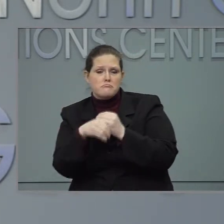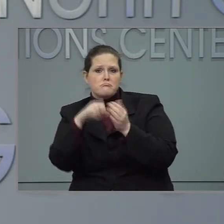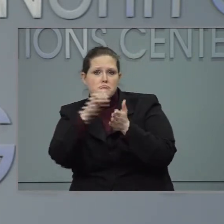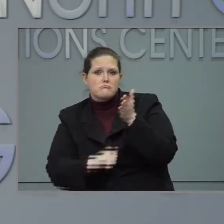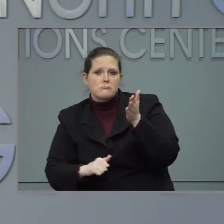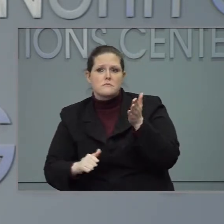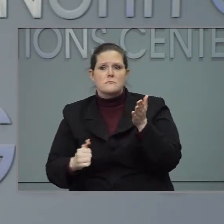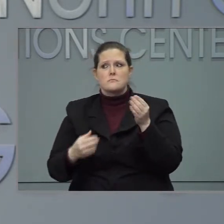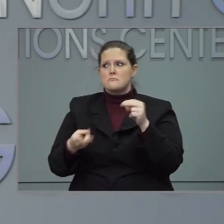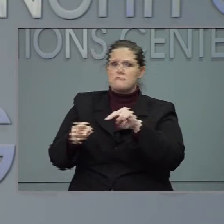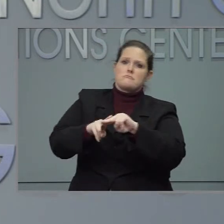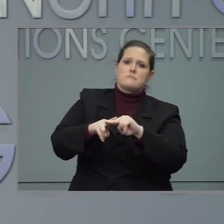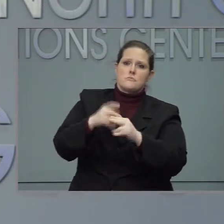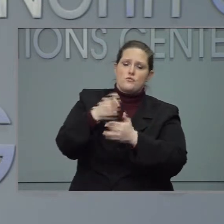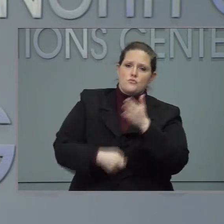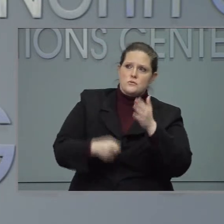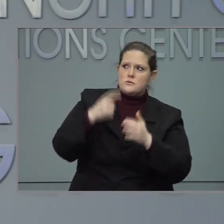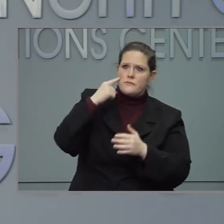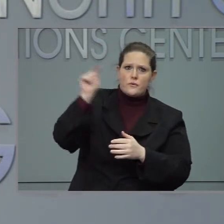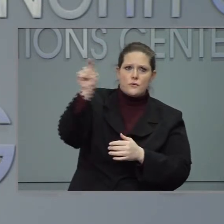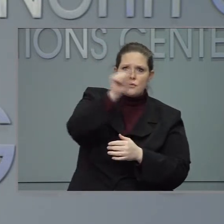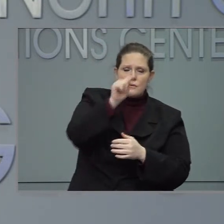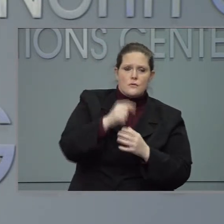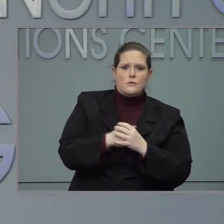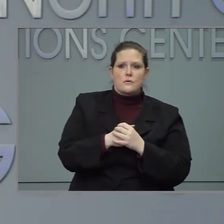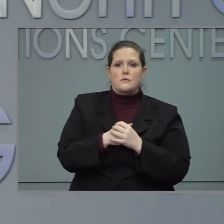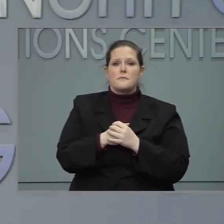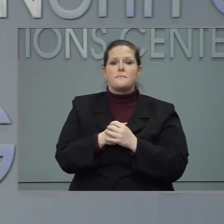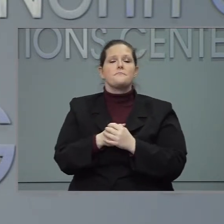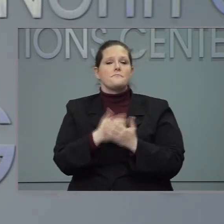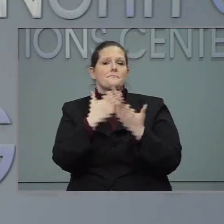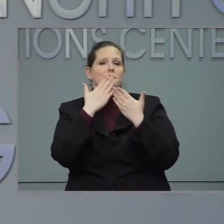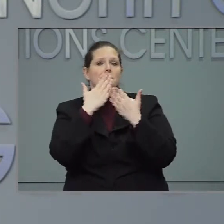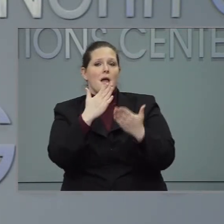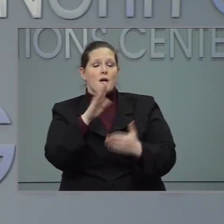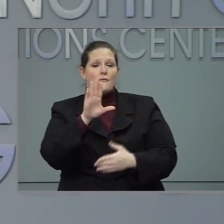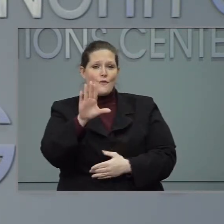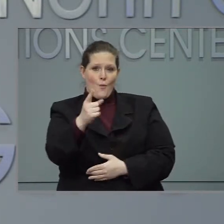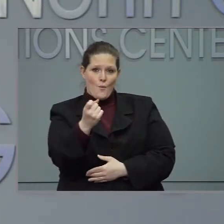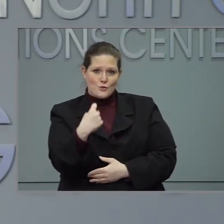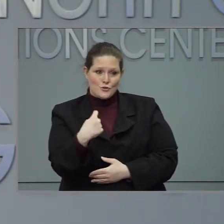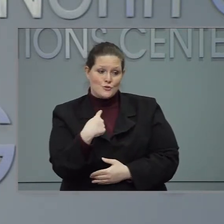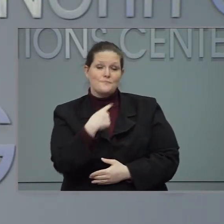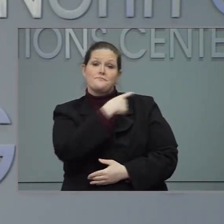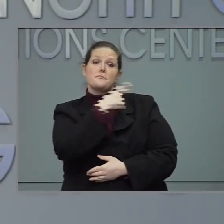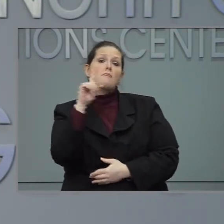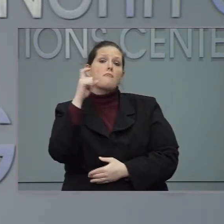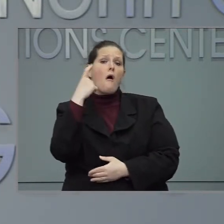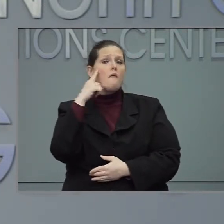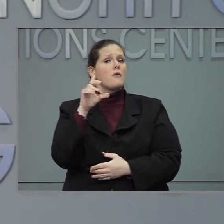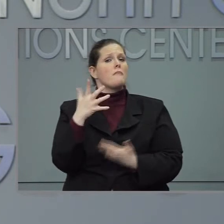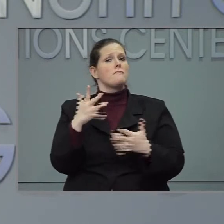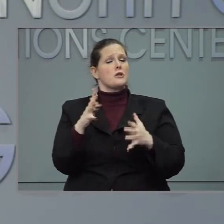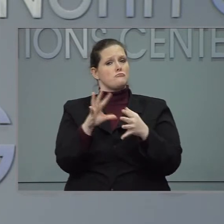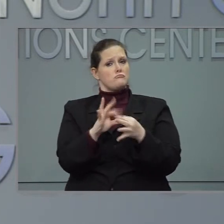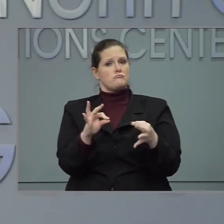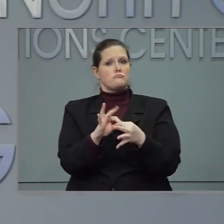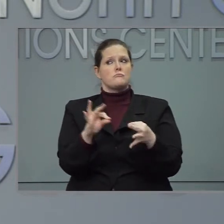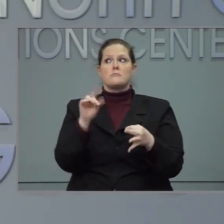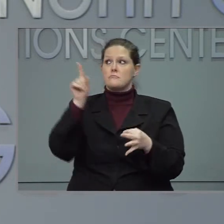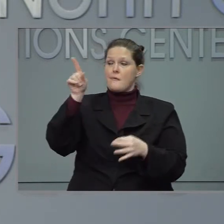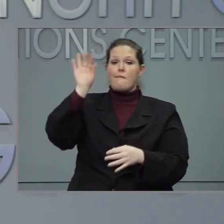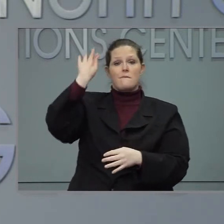about? Rose, thank you for your question. And the governor mentioned that the federal government